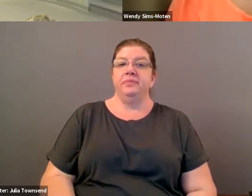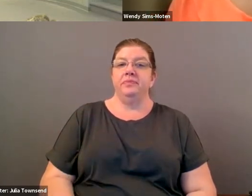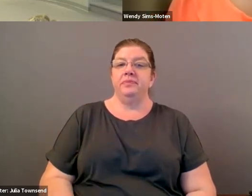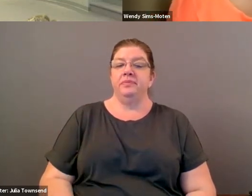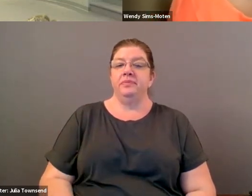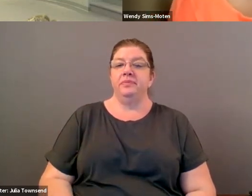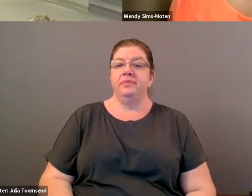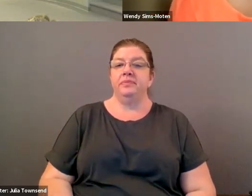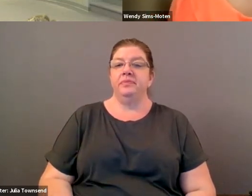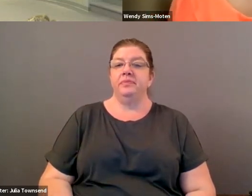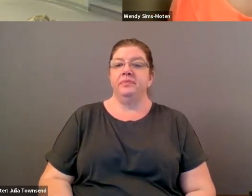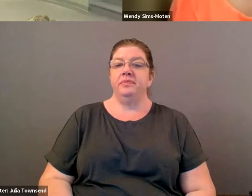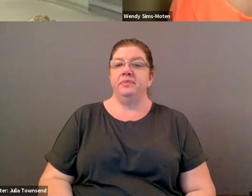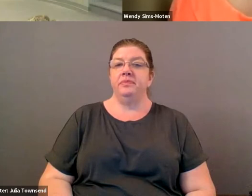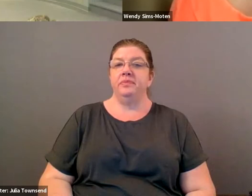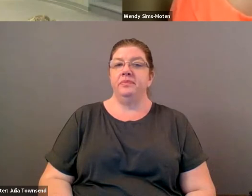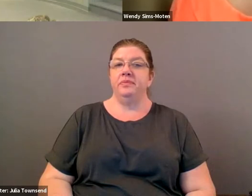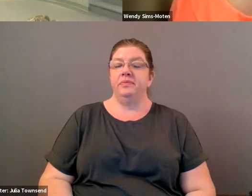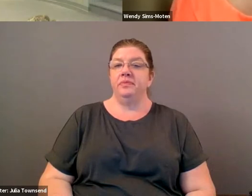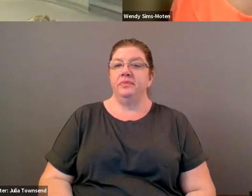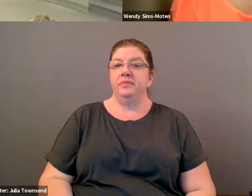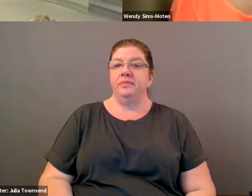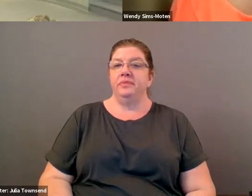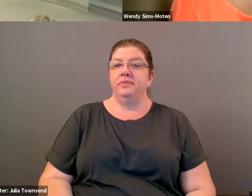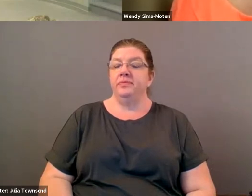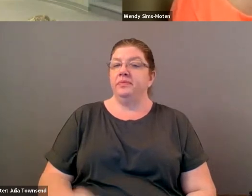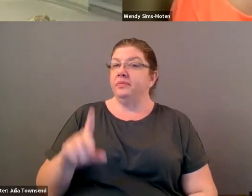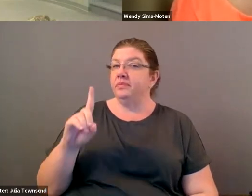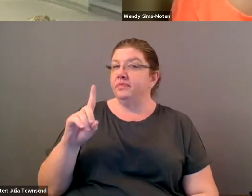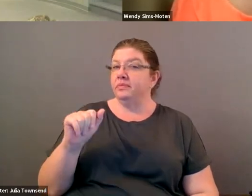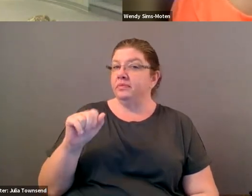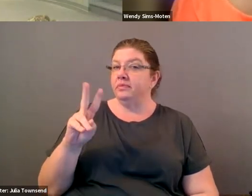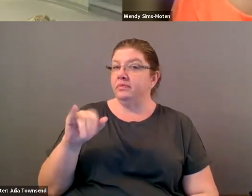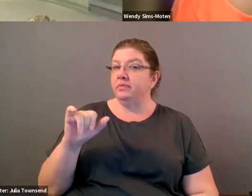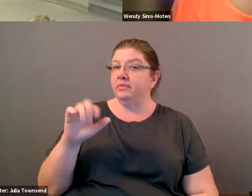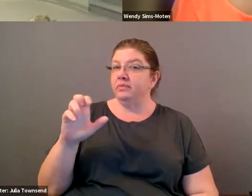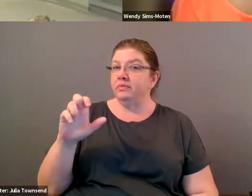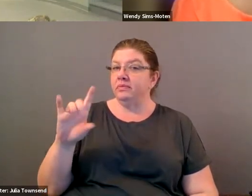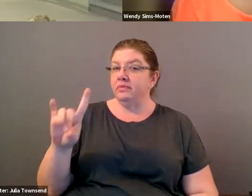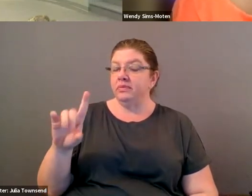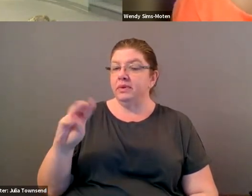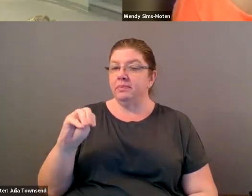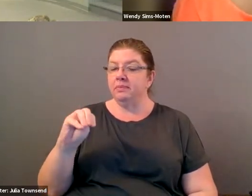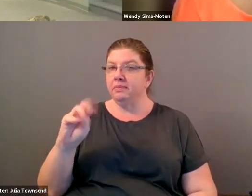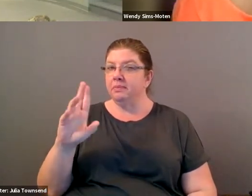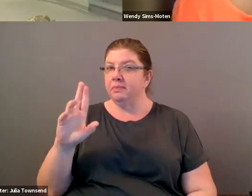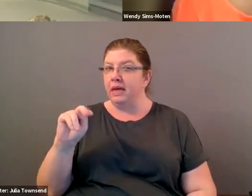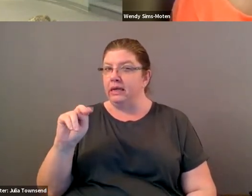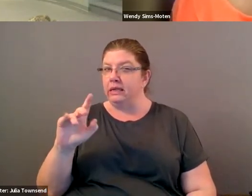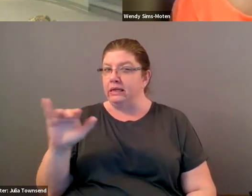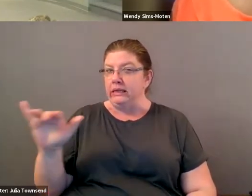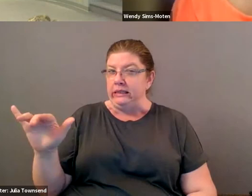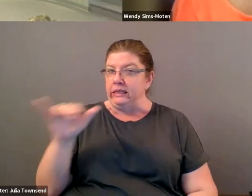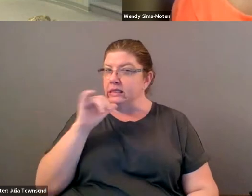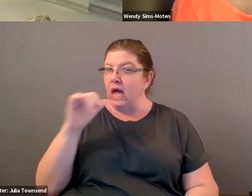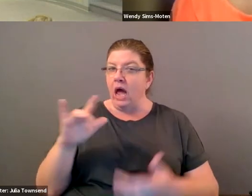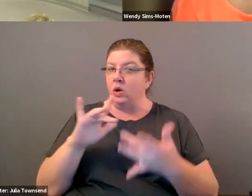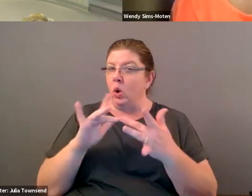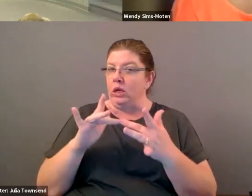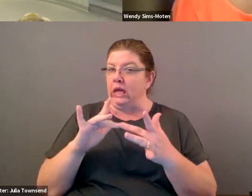David Madayang is not on line.